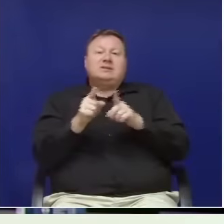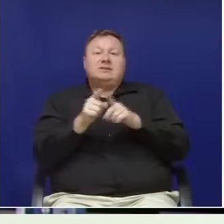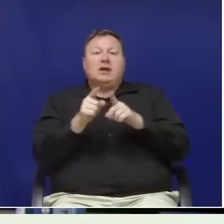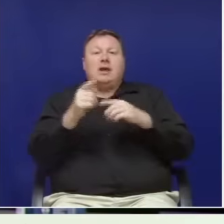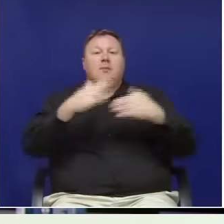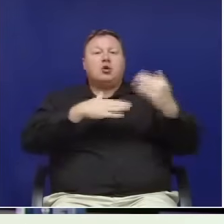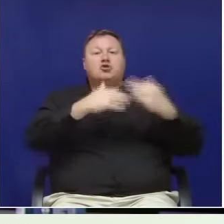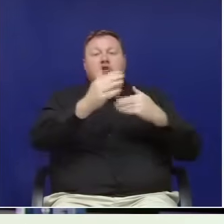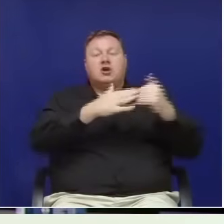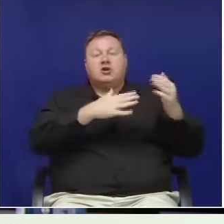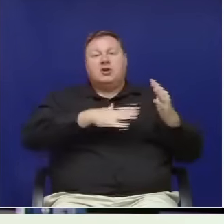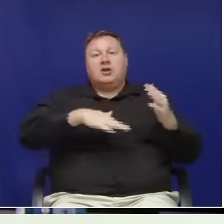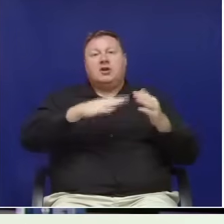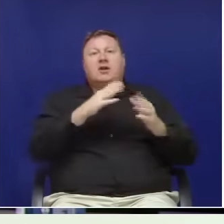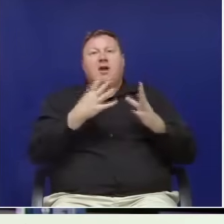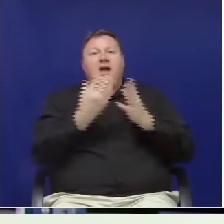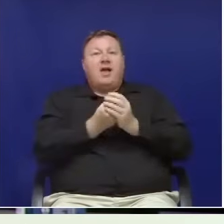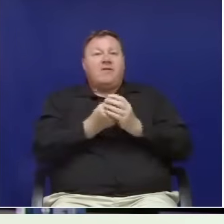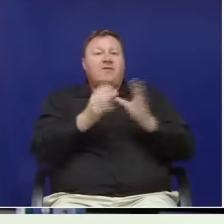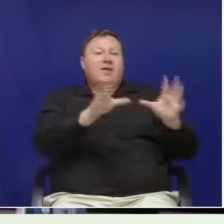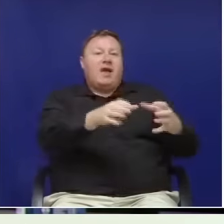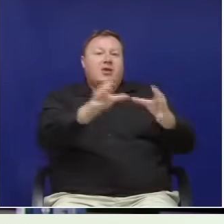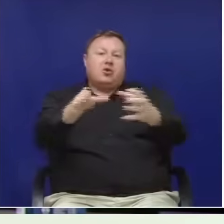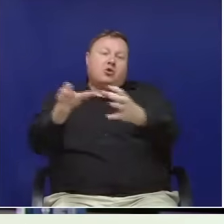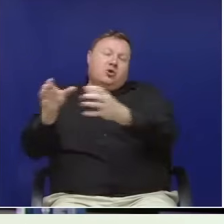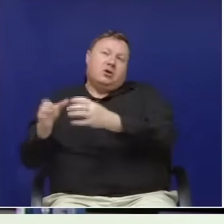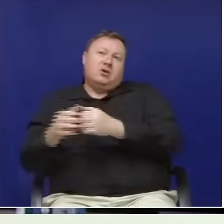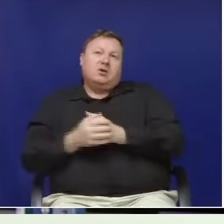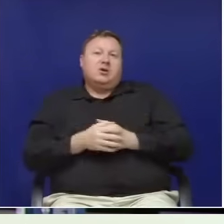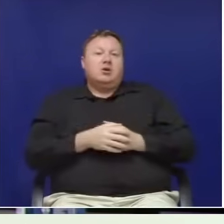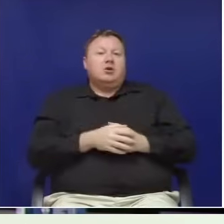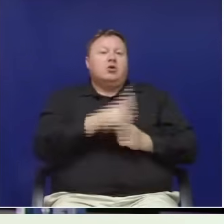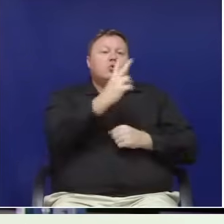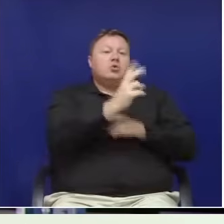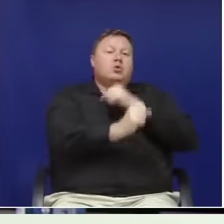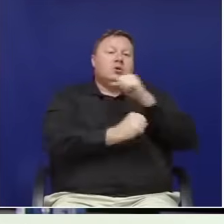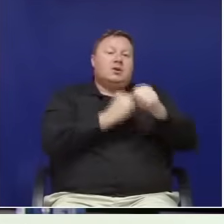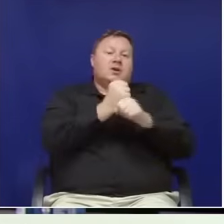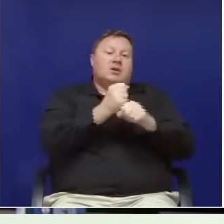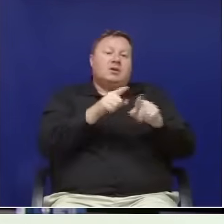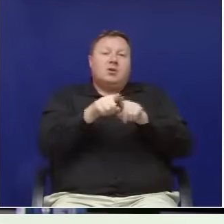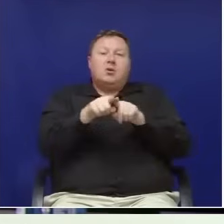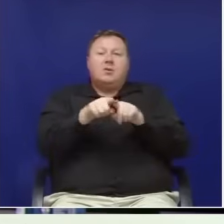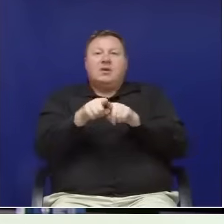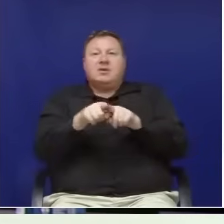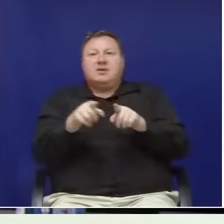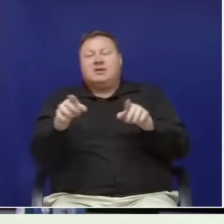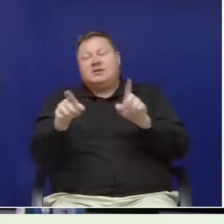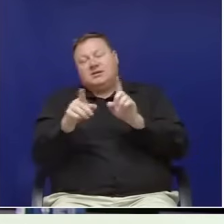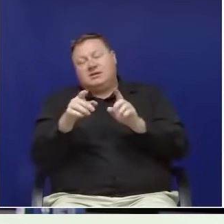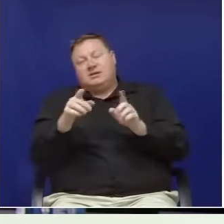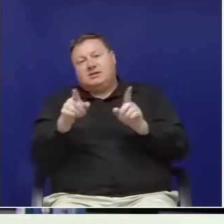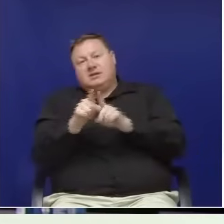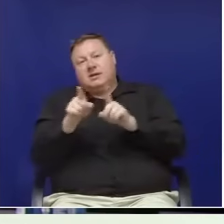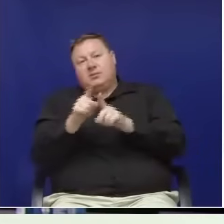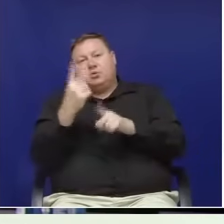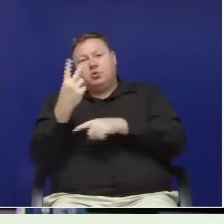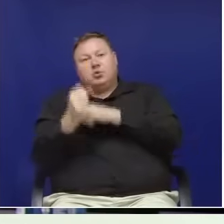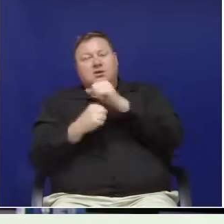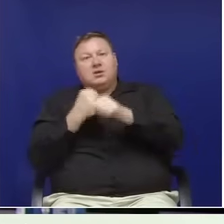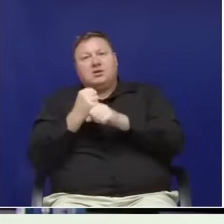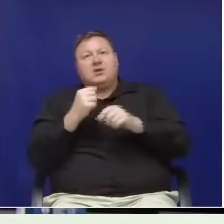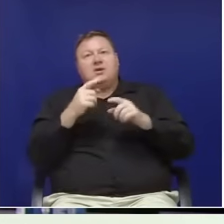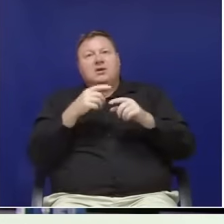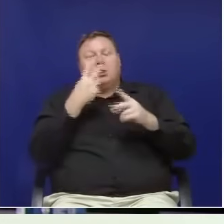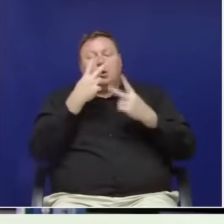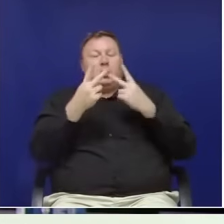where you have categories and you have those who have 2 years competing with those who have 2 years, and then you start briefing differently